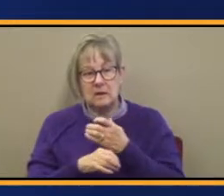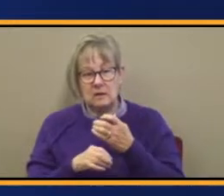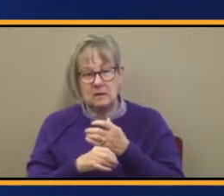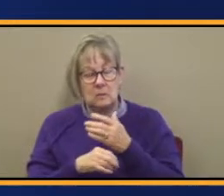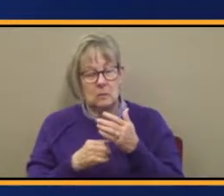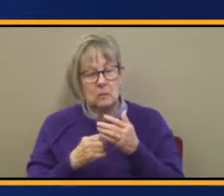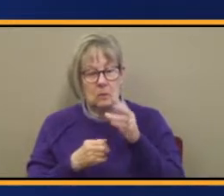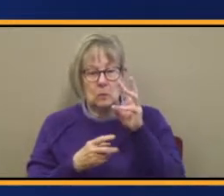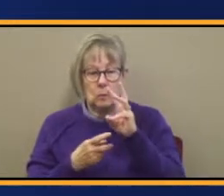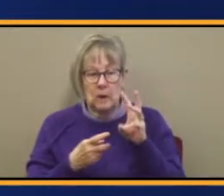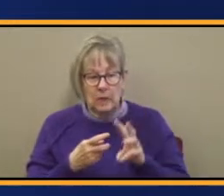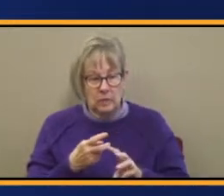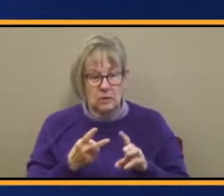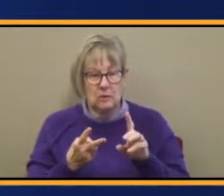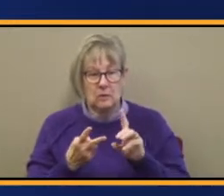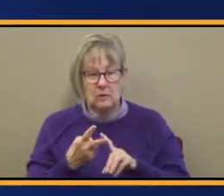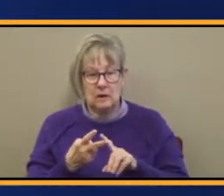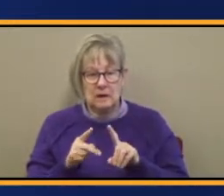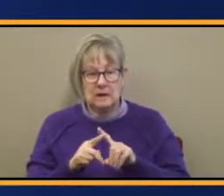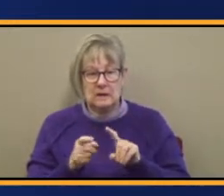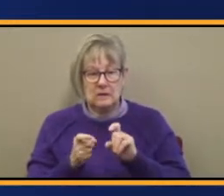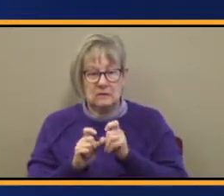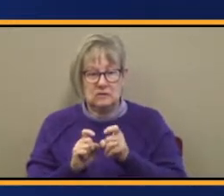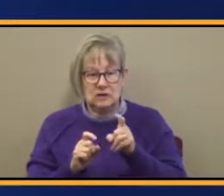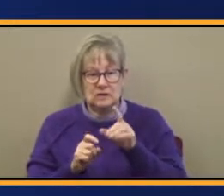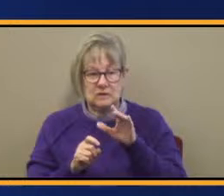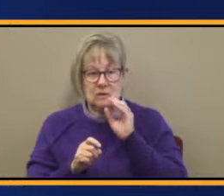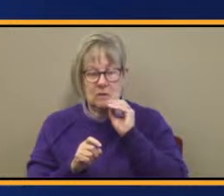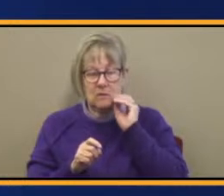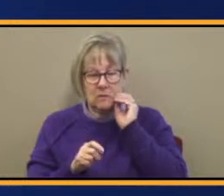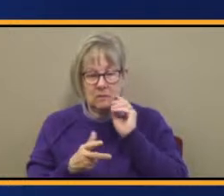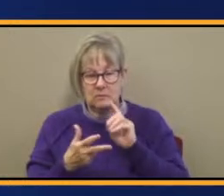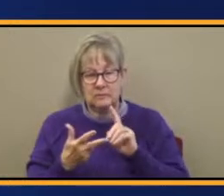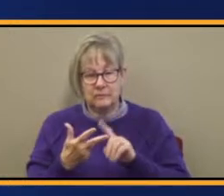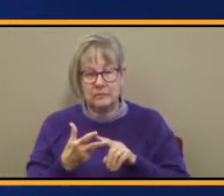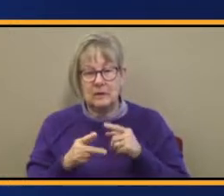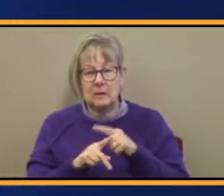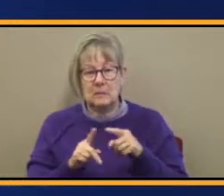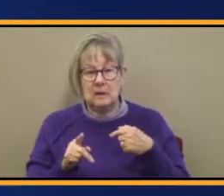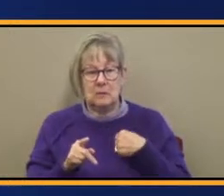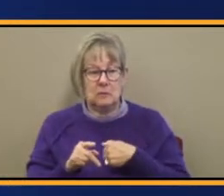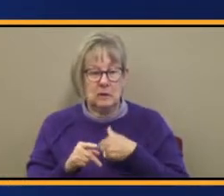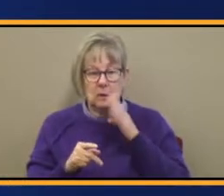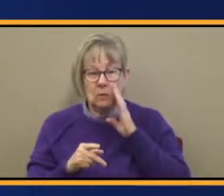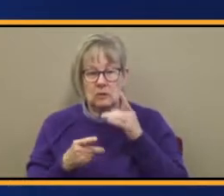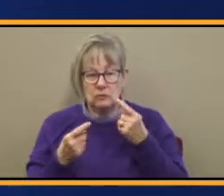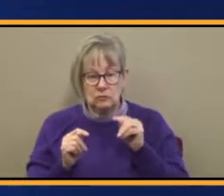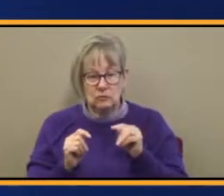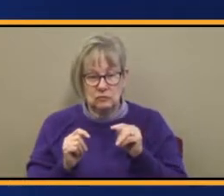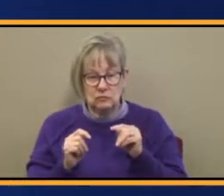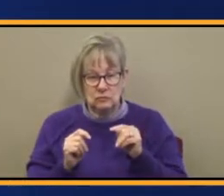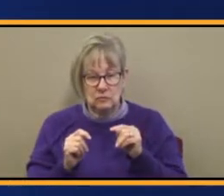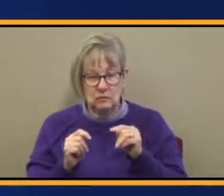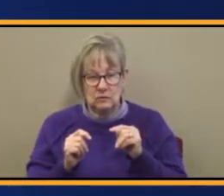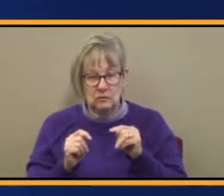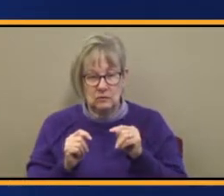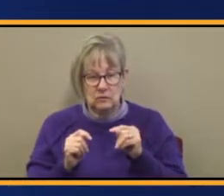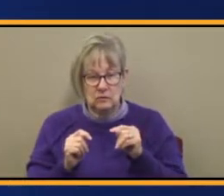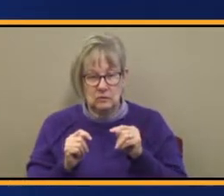weather, different changes in their household. But we'll try to, with different algorithms, we'll try